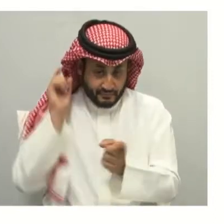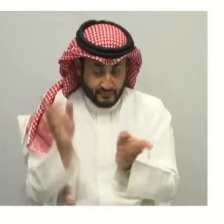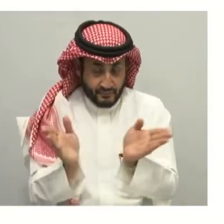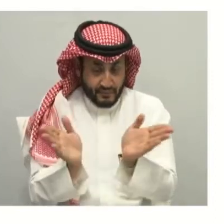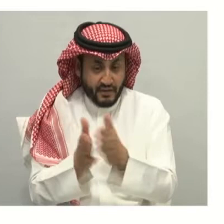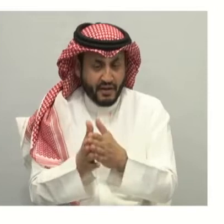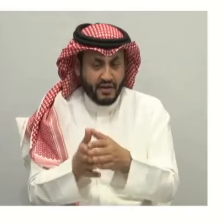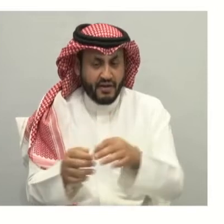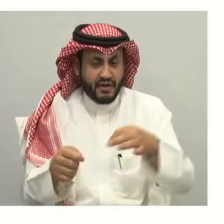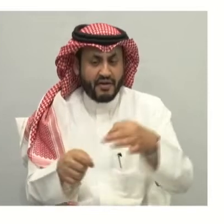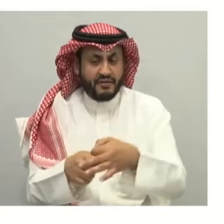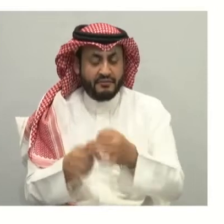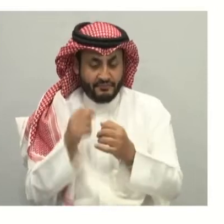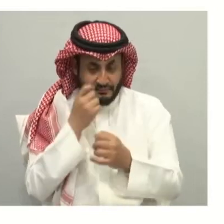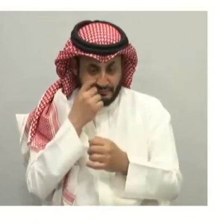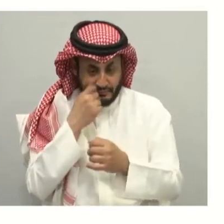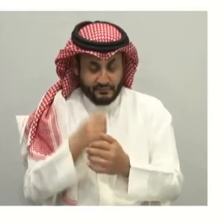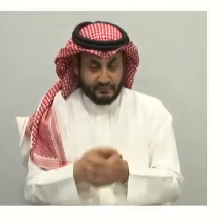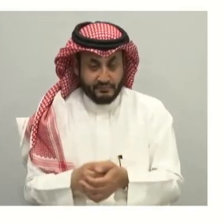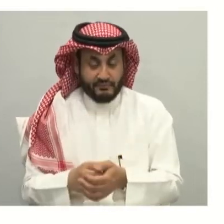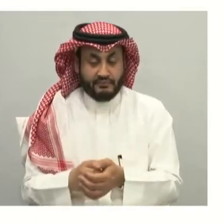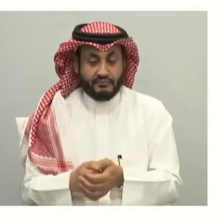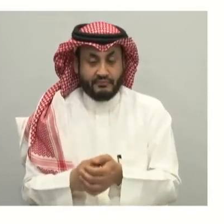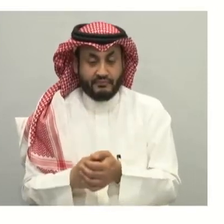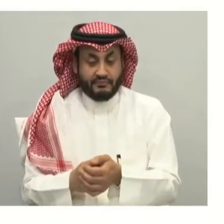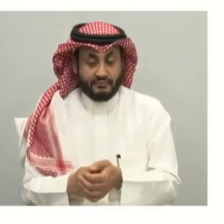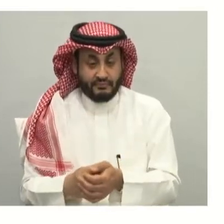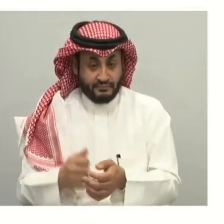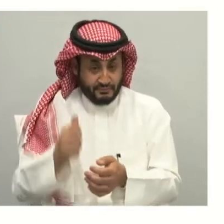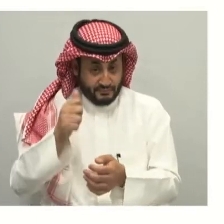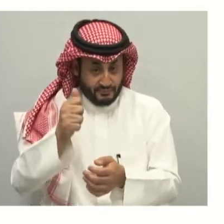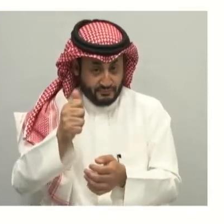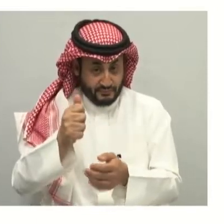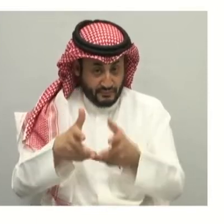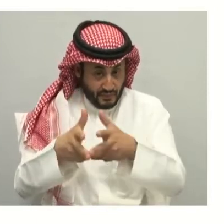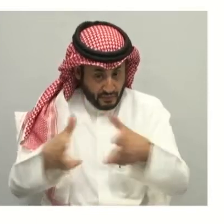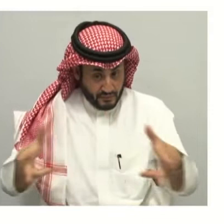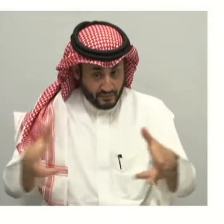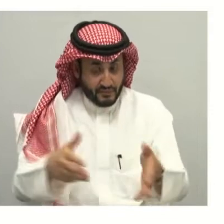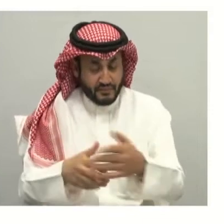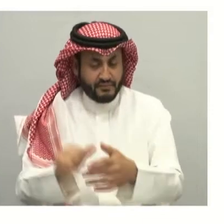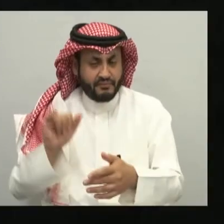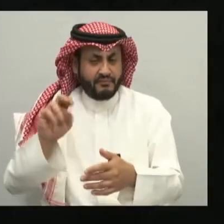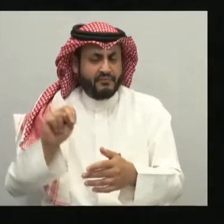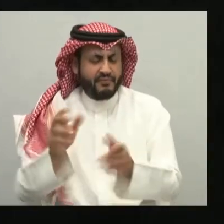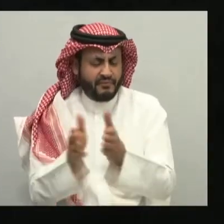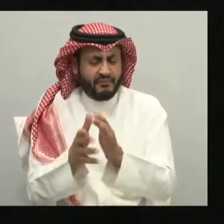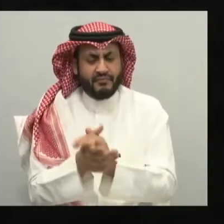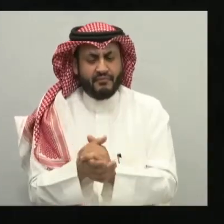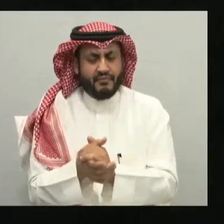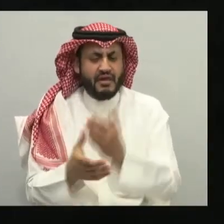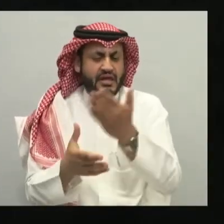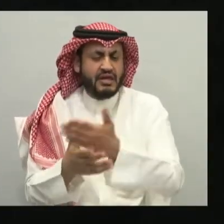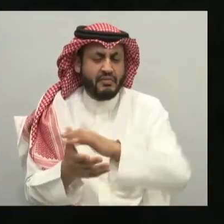Close the safety pin, please. The A in